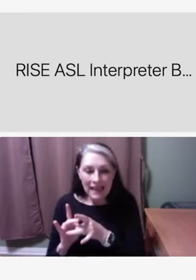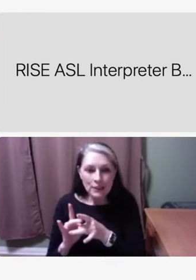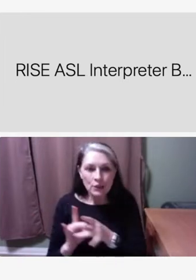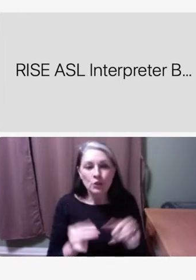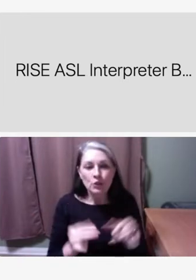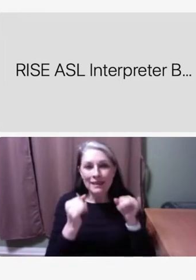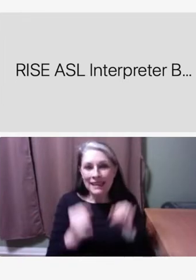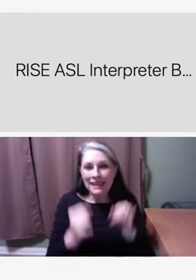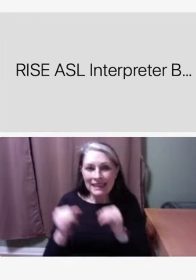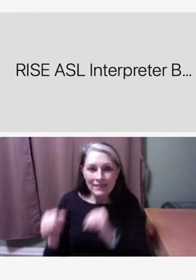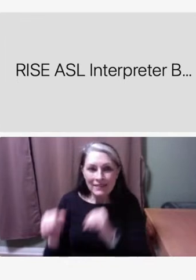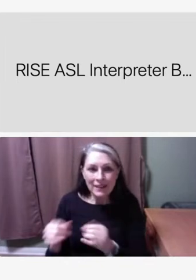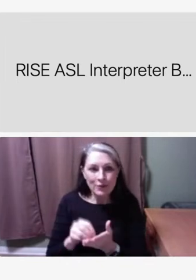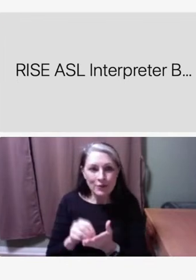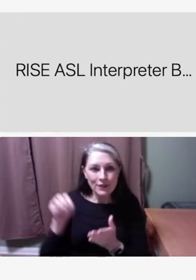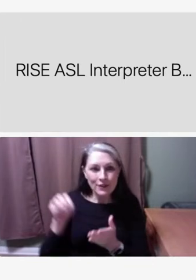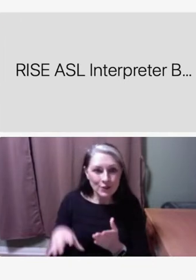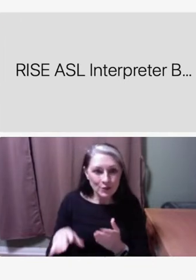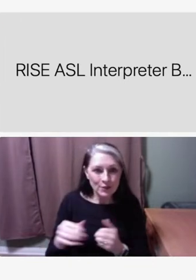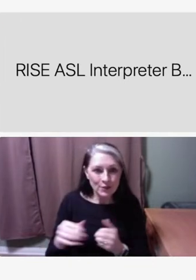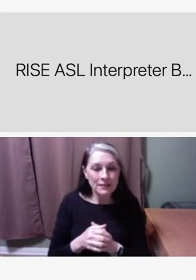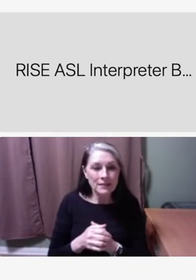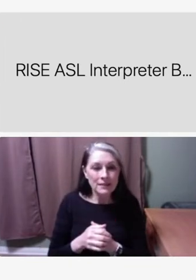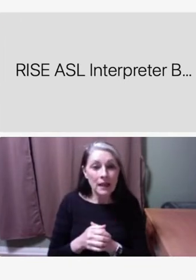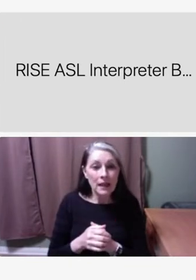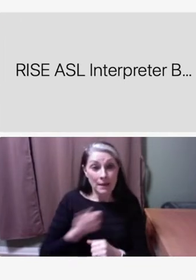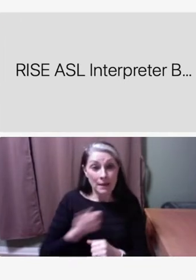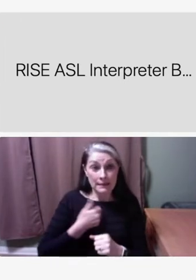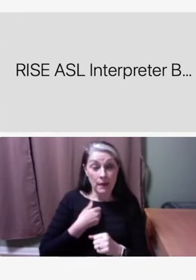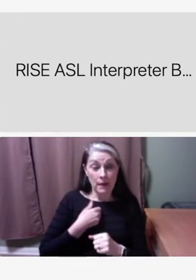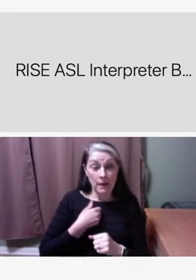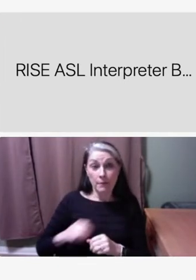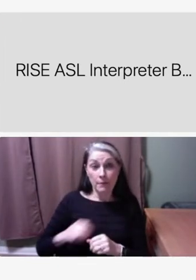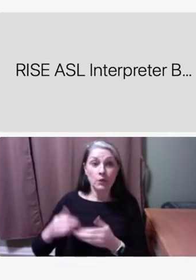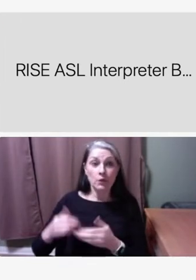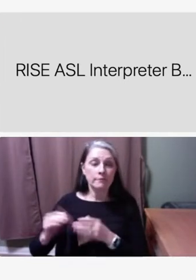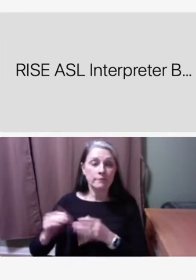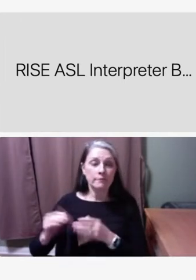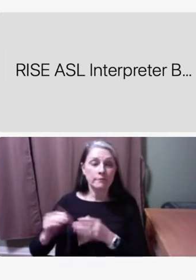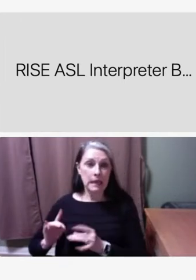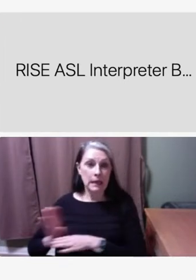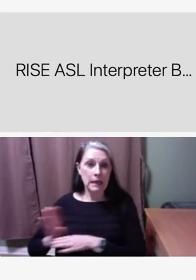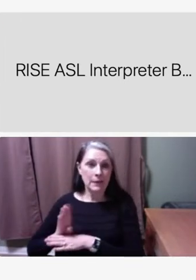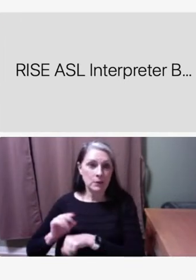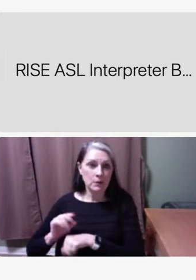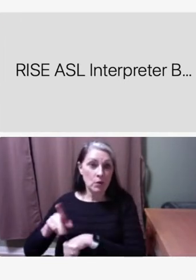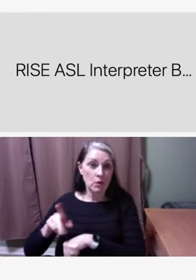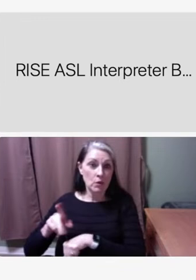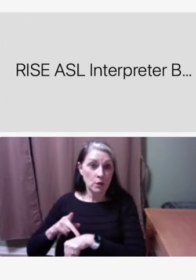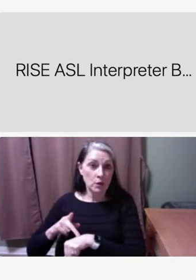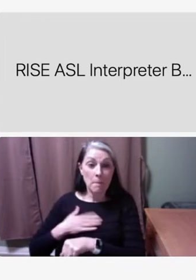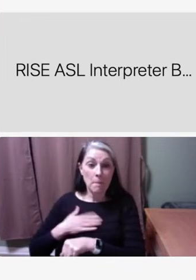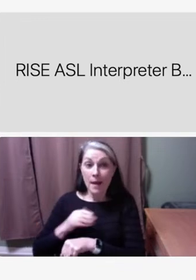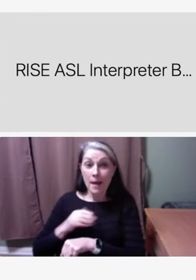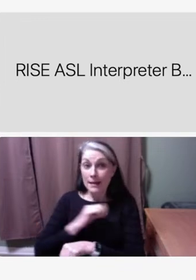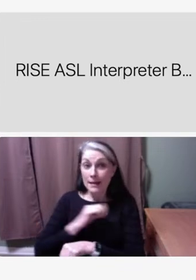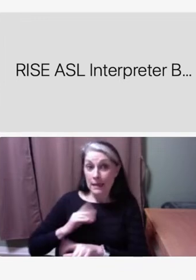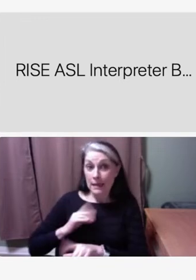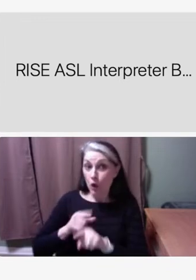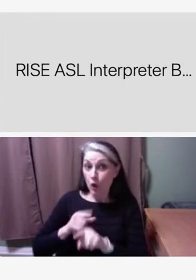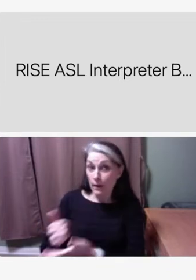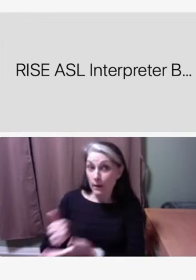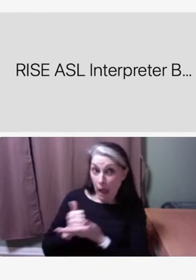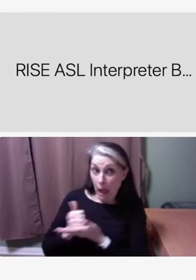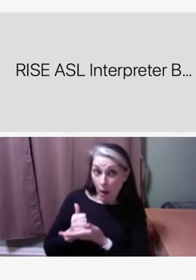And even recently, I've been doing site visits with the principals, and I've been having some of my staff come and assist me. And some of it's their